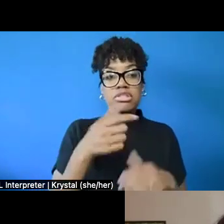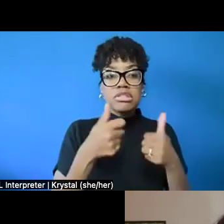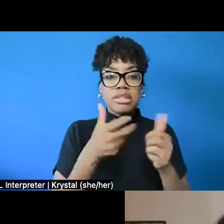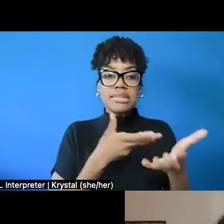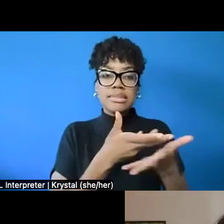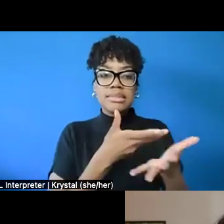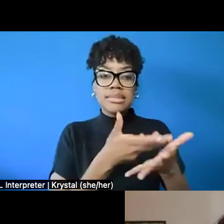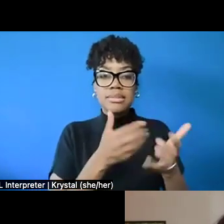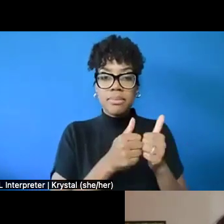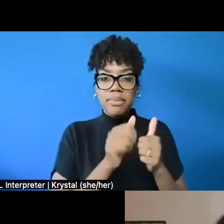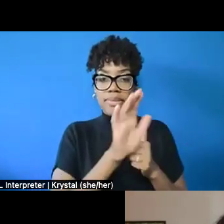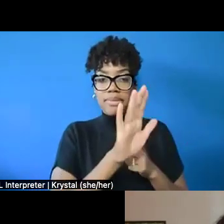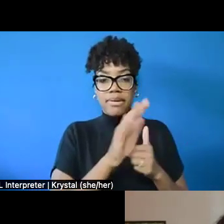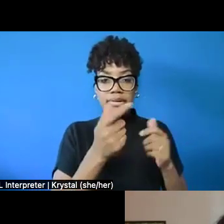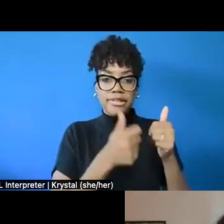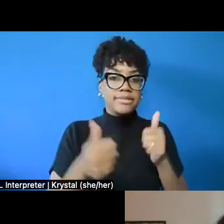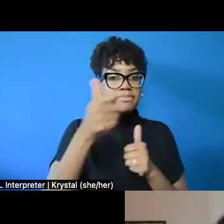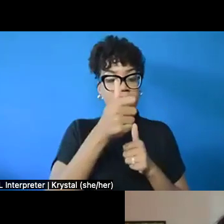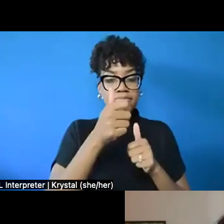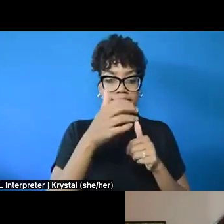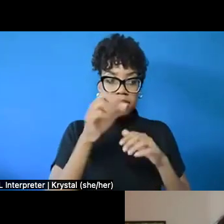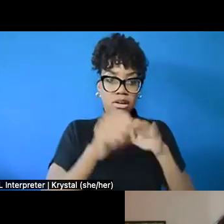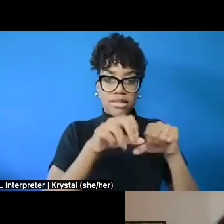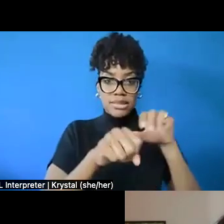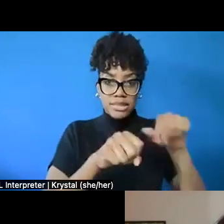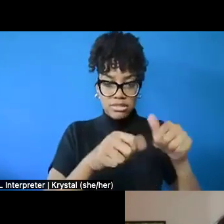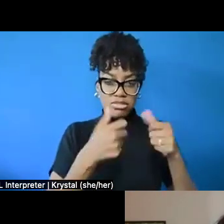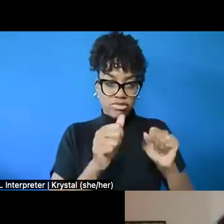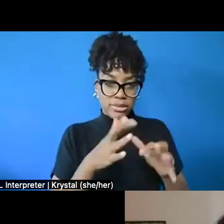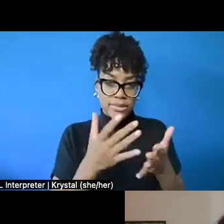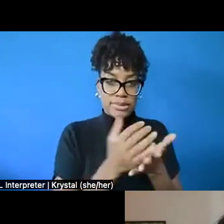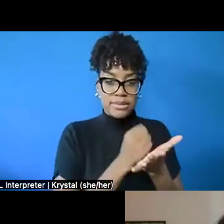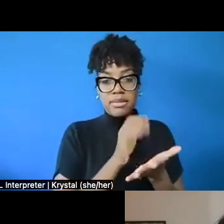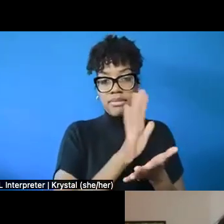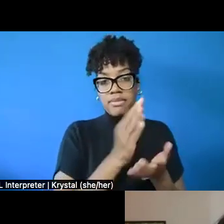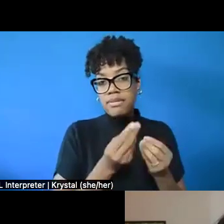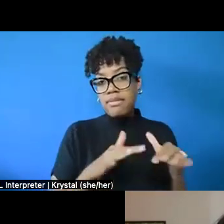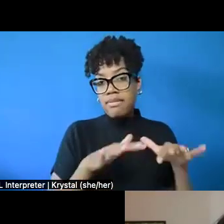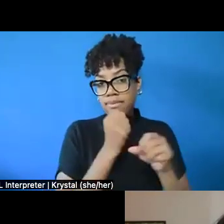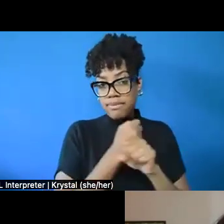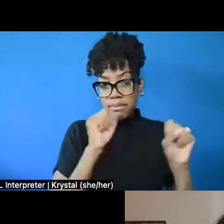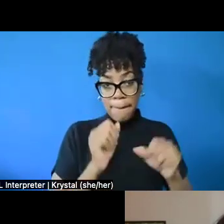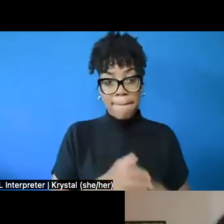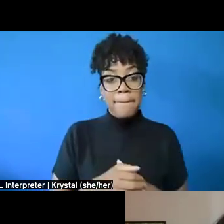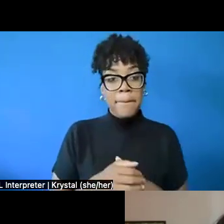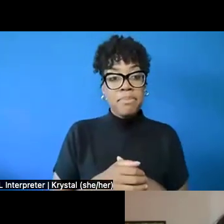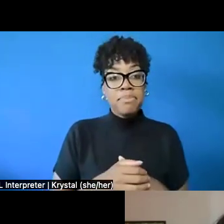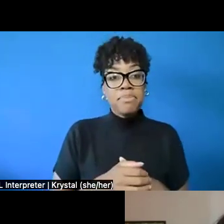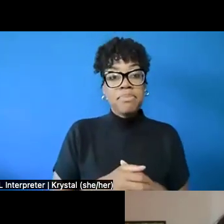among Indigenous nations. So Nanyehi, or Nancy Ward, a Cherokee